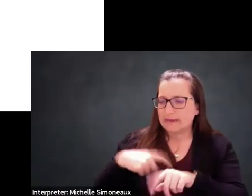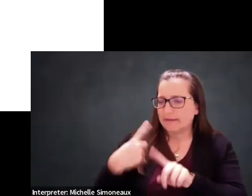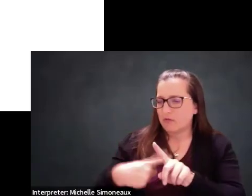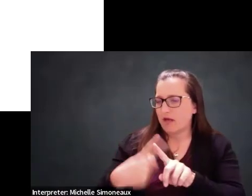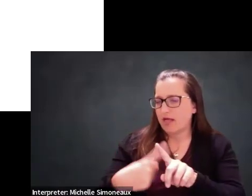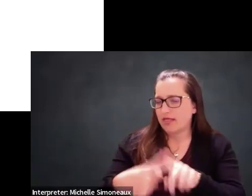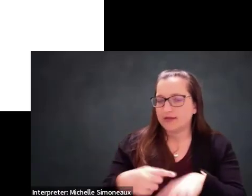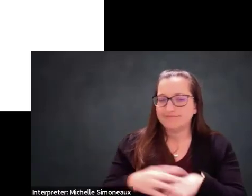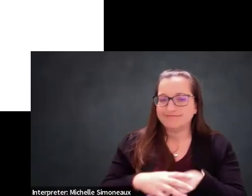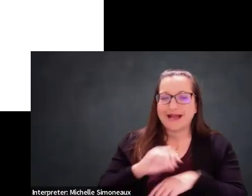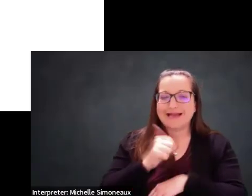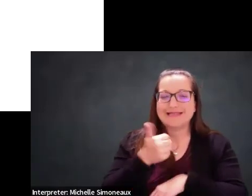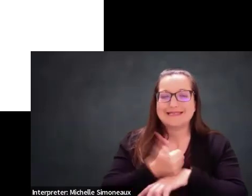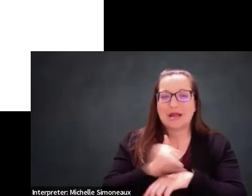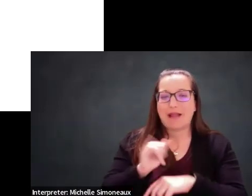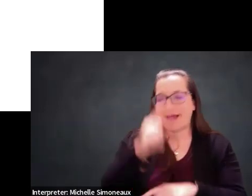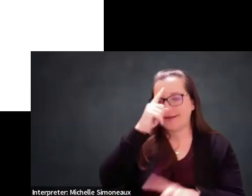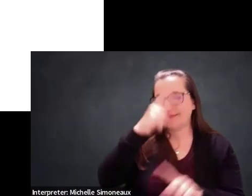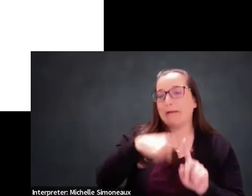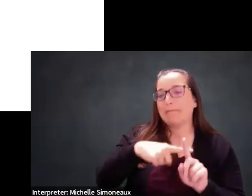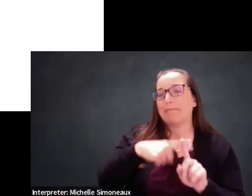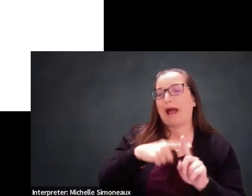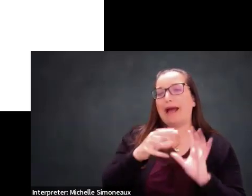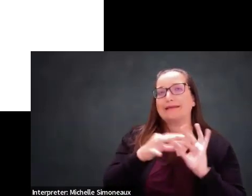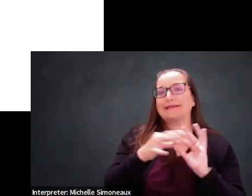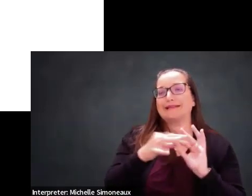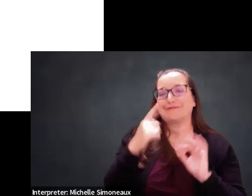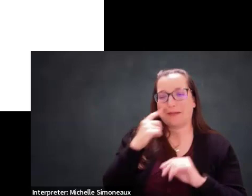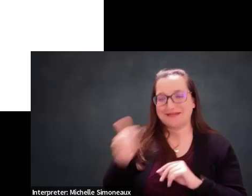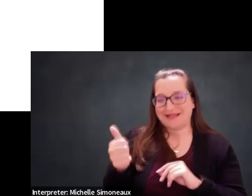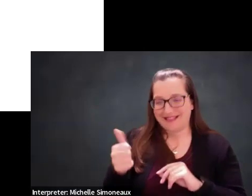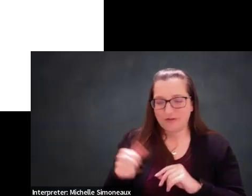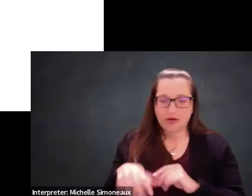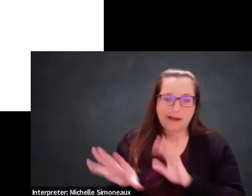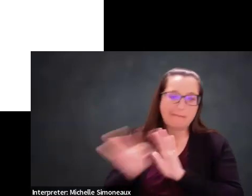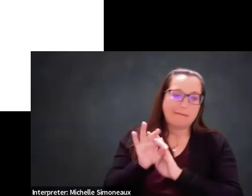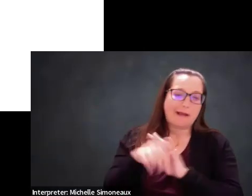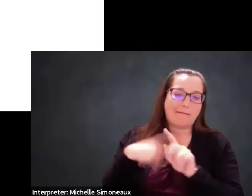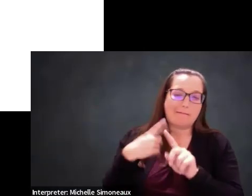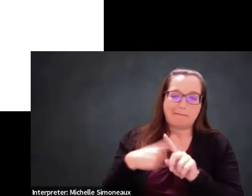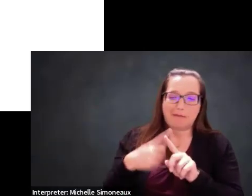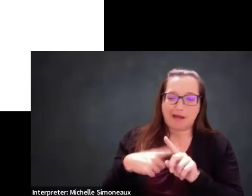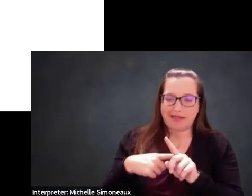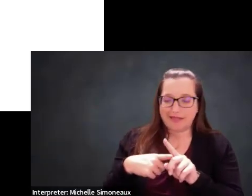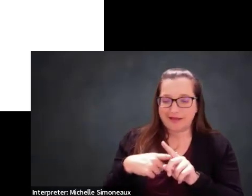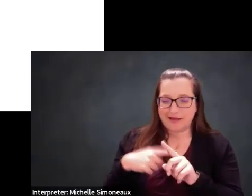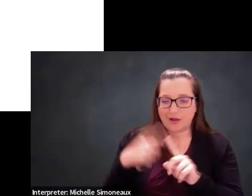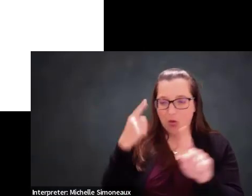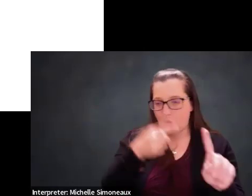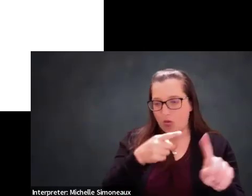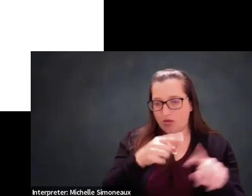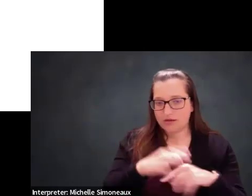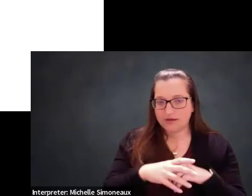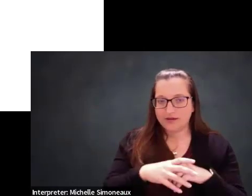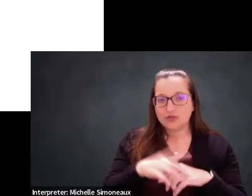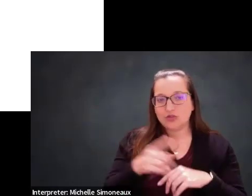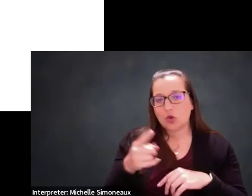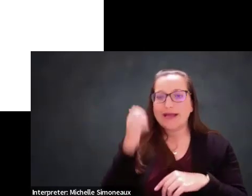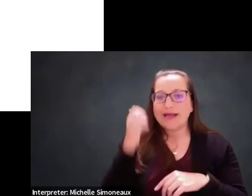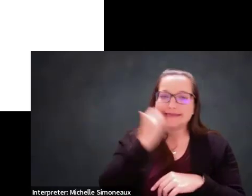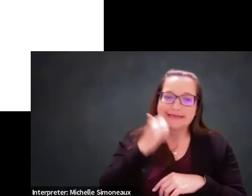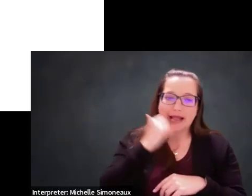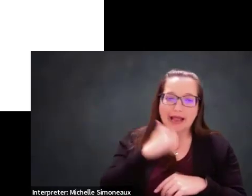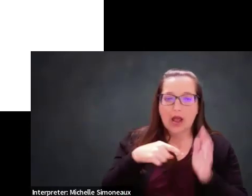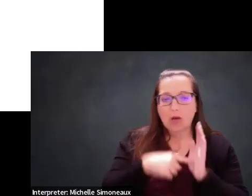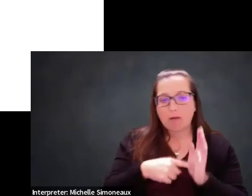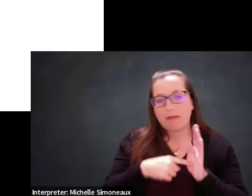kind of set like an affirmation for themselves, or picking a monthly goal. So daily, I will model the word at least five times a day while